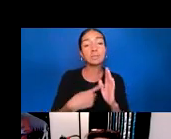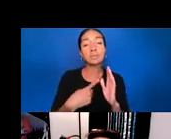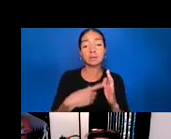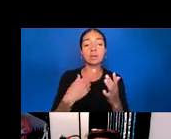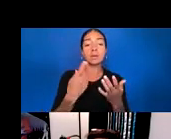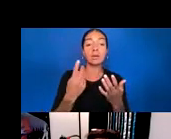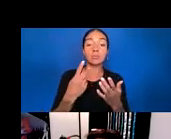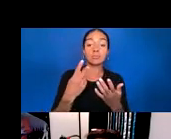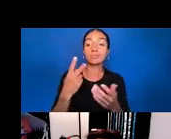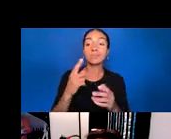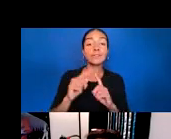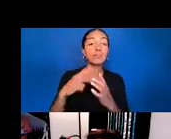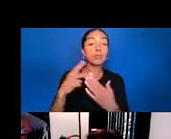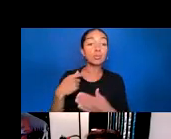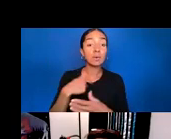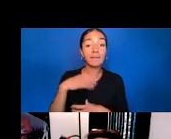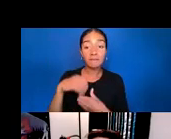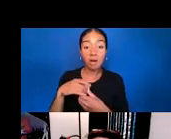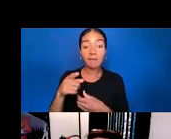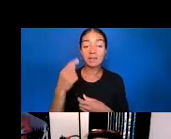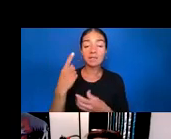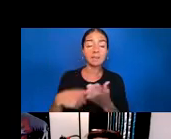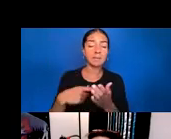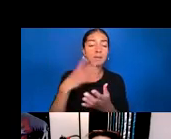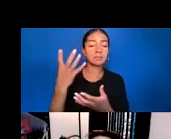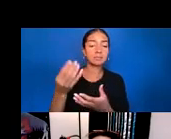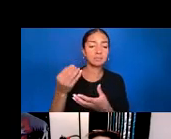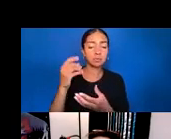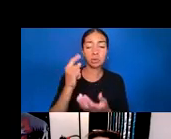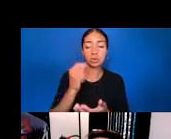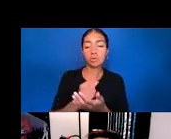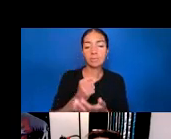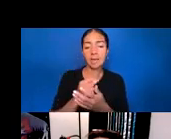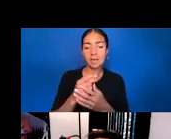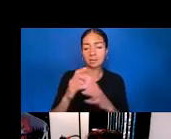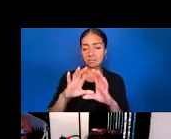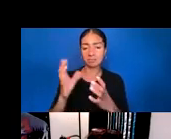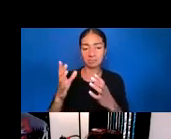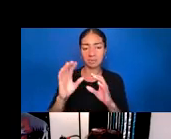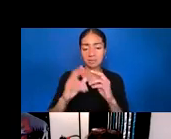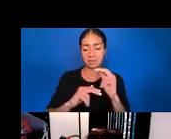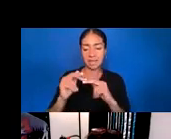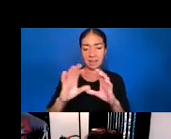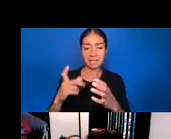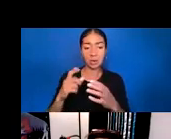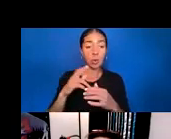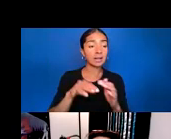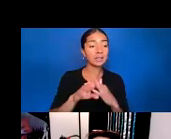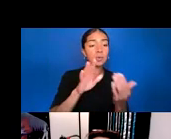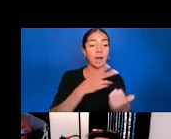facility. Sometimes I went into the high school or middle school and talked about sexual